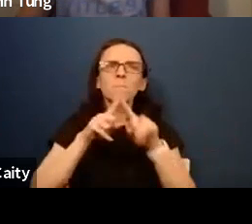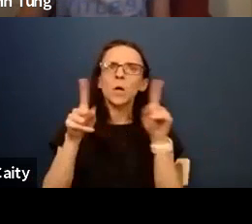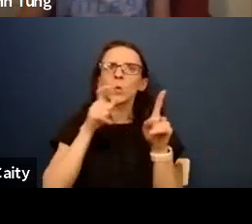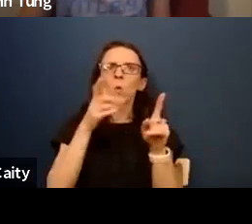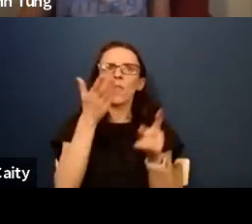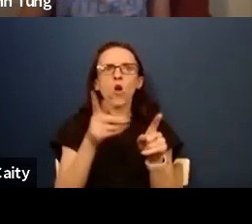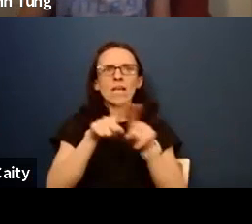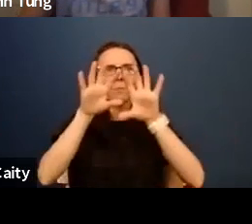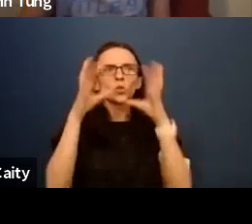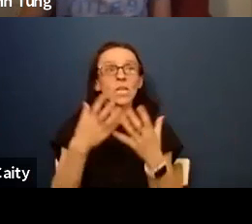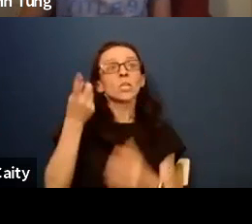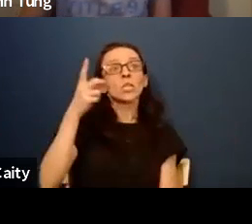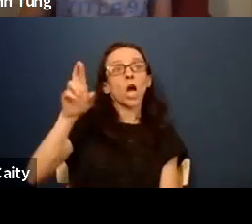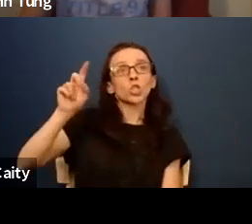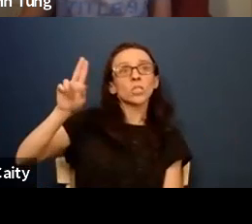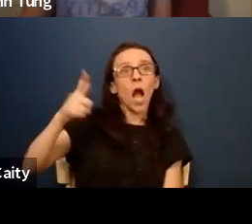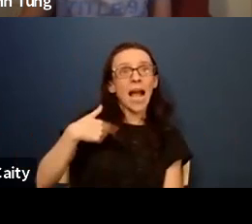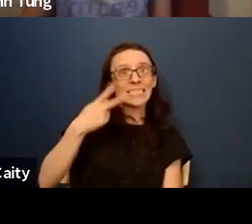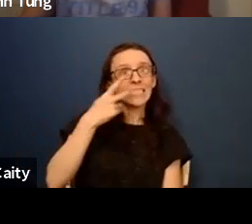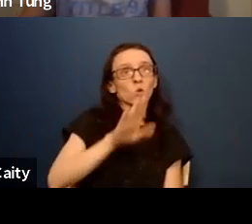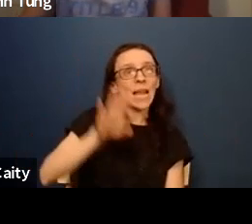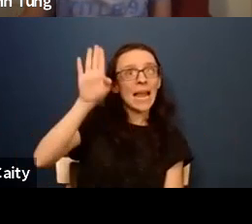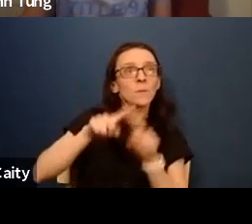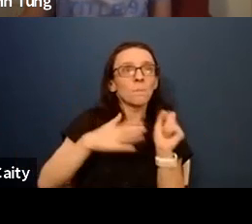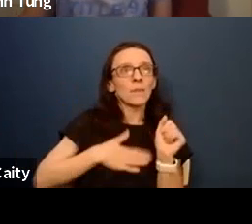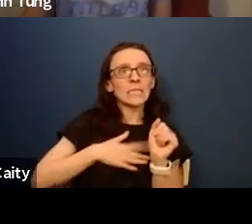I see, Dr. Tung, I see your hand, but just give me 1 second, please.